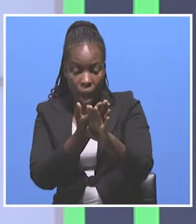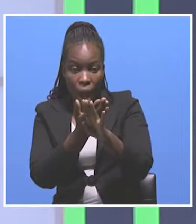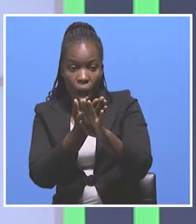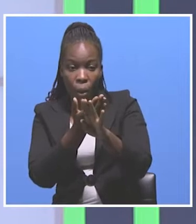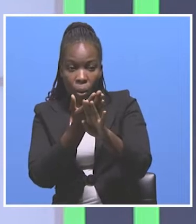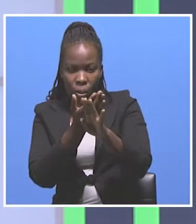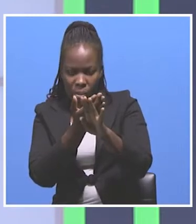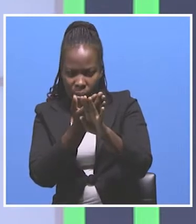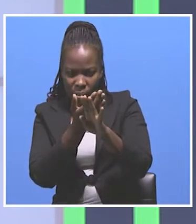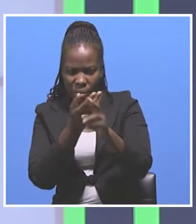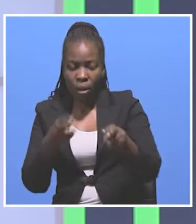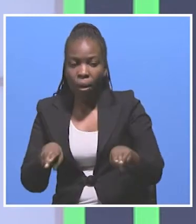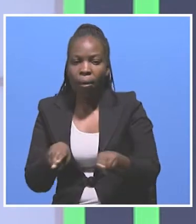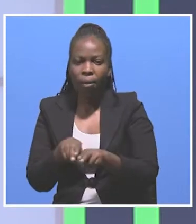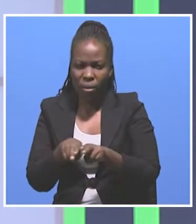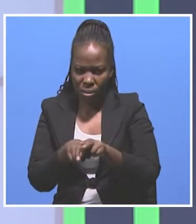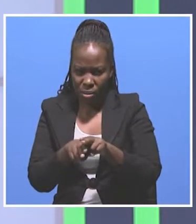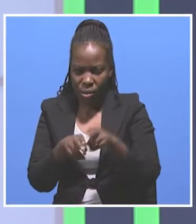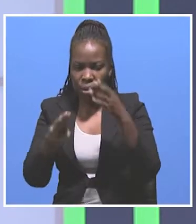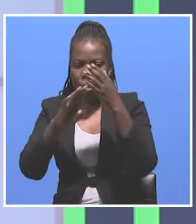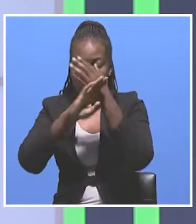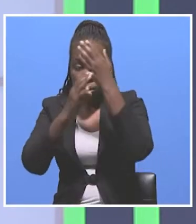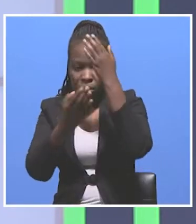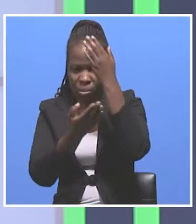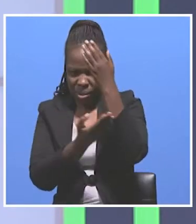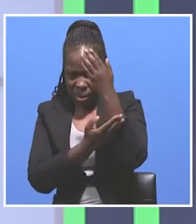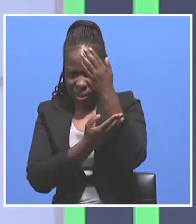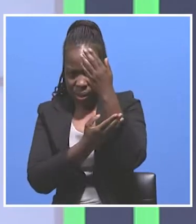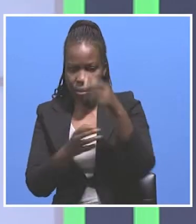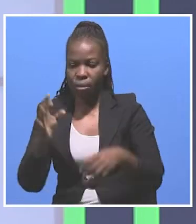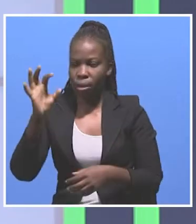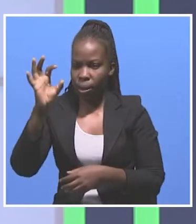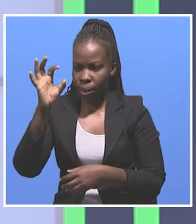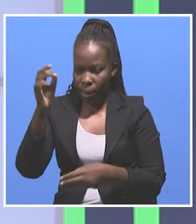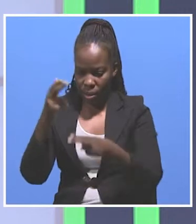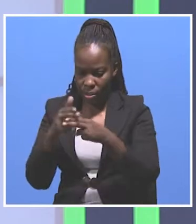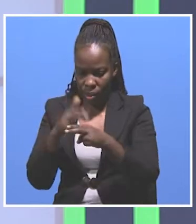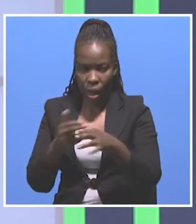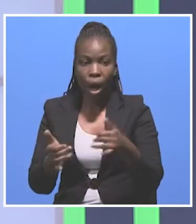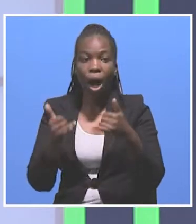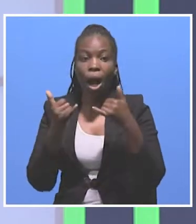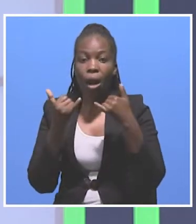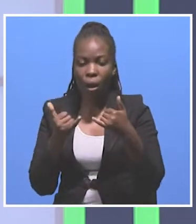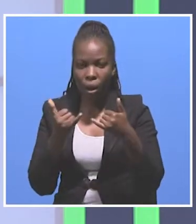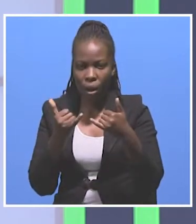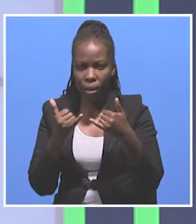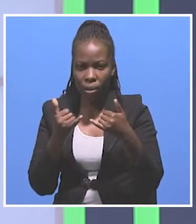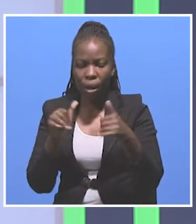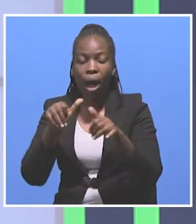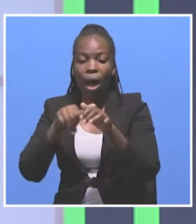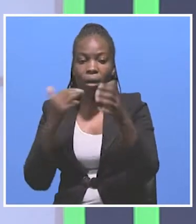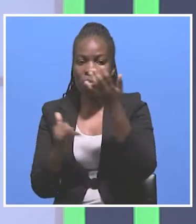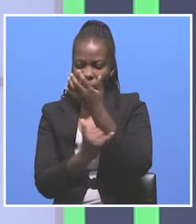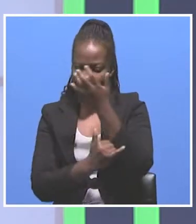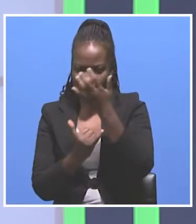the normal, it should go up to 9 months. So the way it is that every country, depending on the facilities